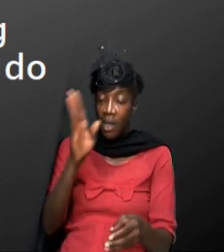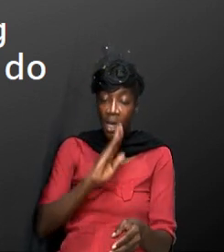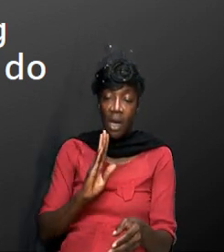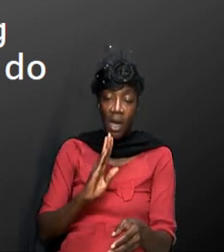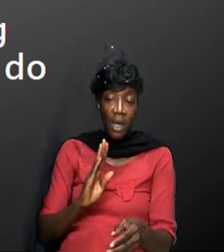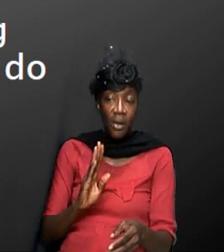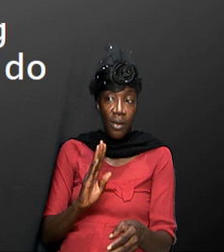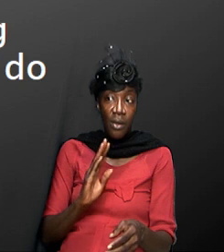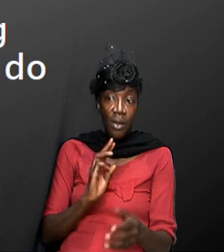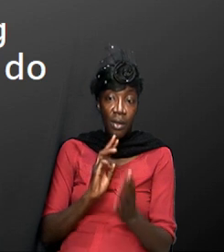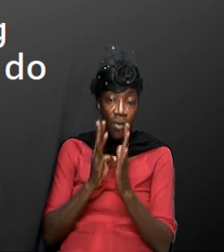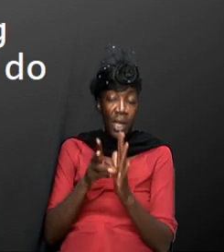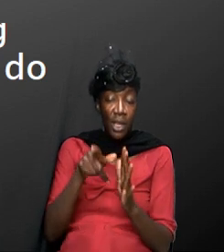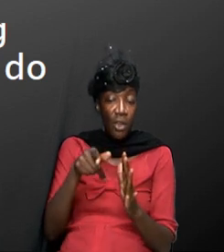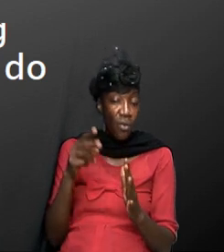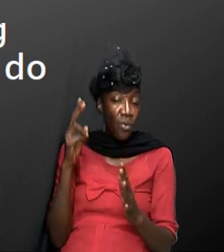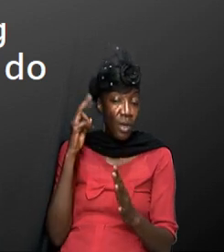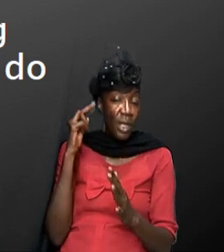hear